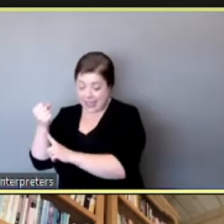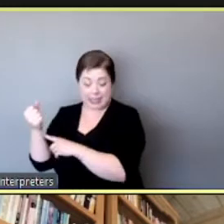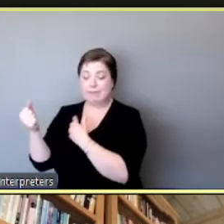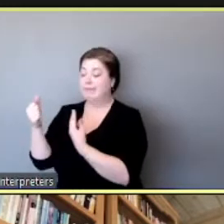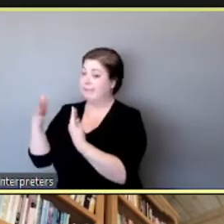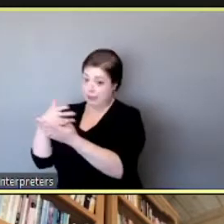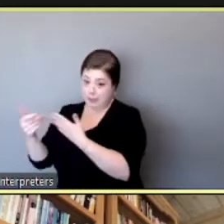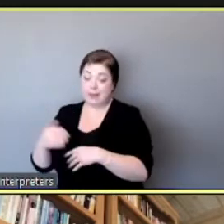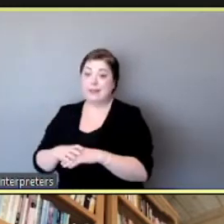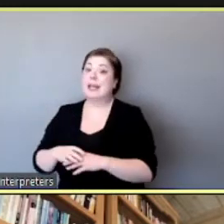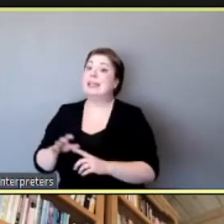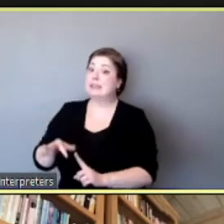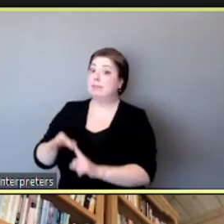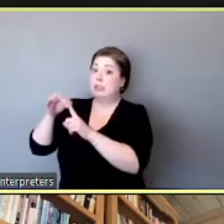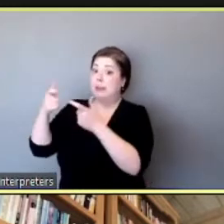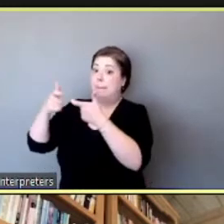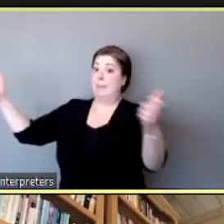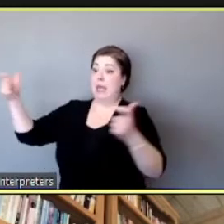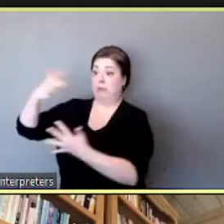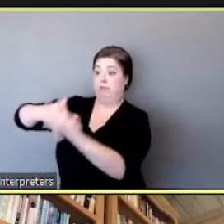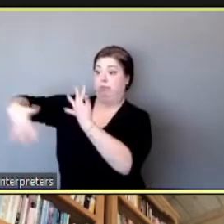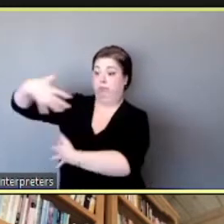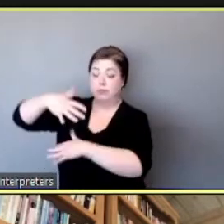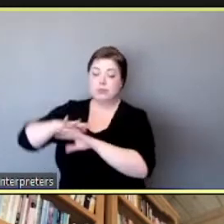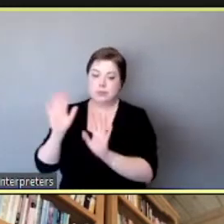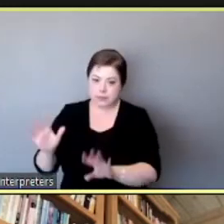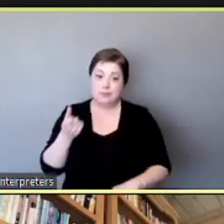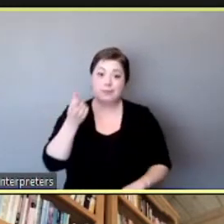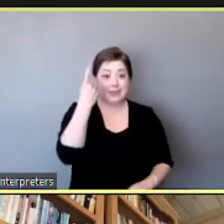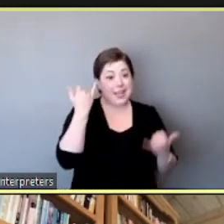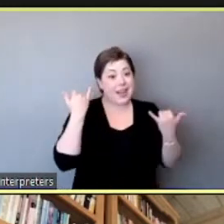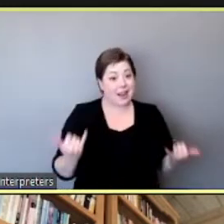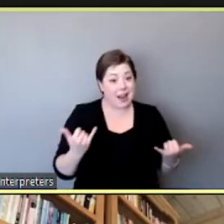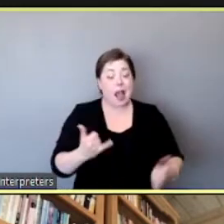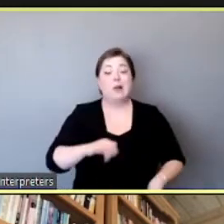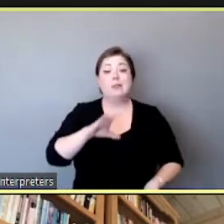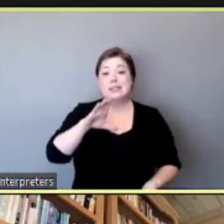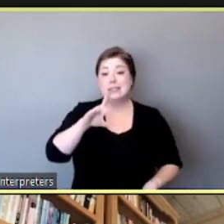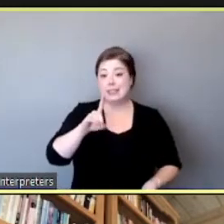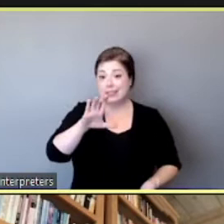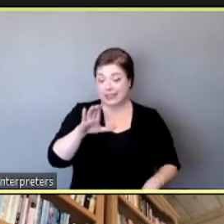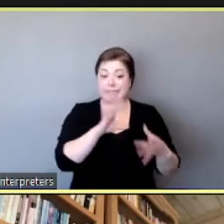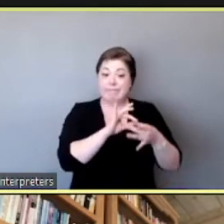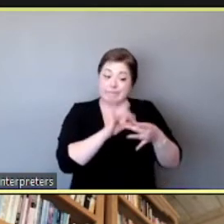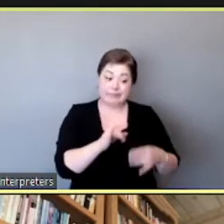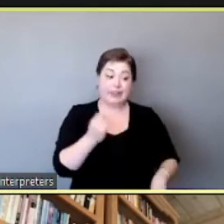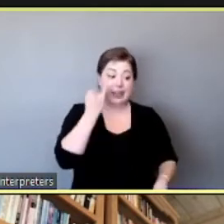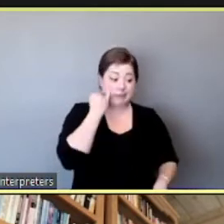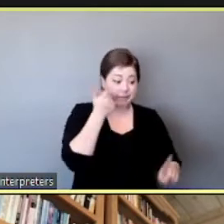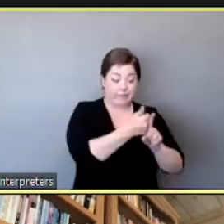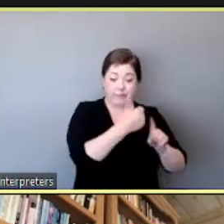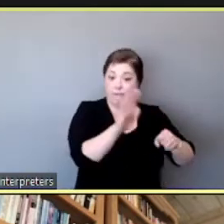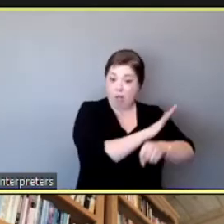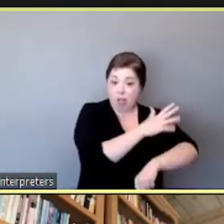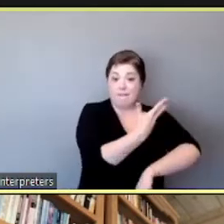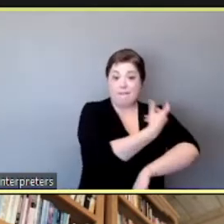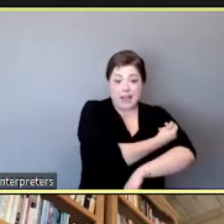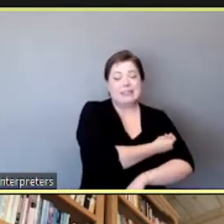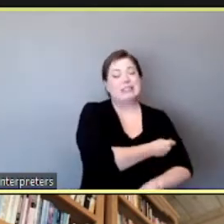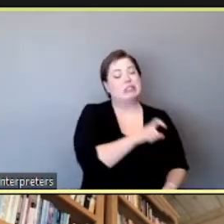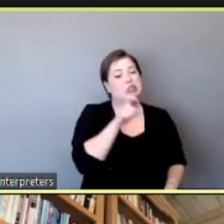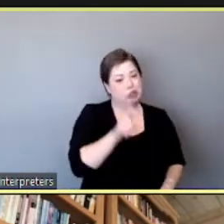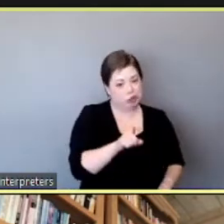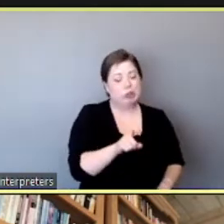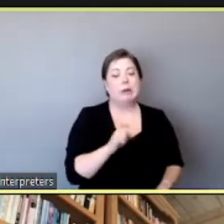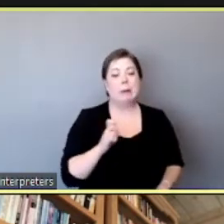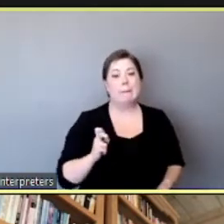Now the CDC is saying that fully vaccinated individuals should return, and they're recommending they should return